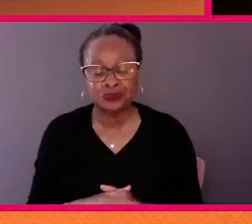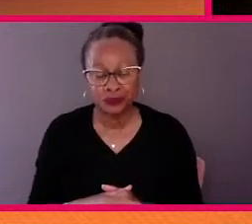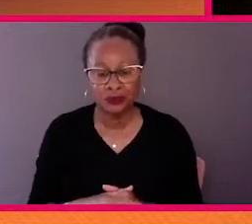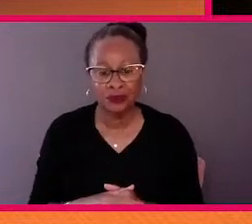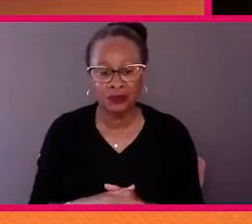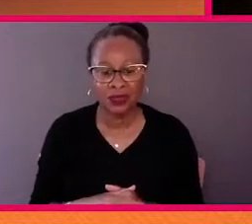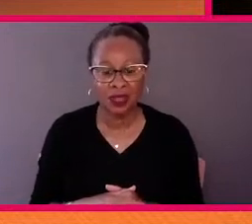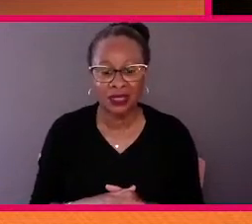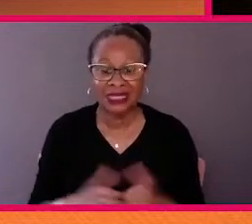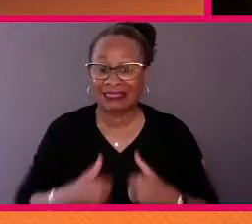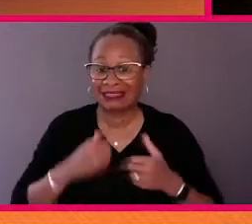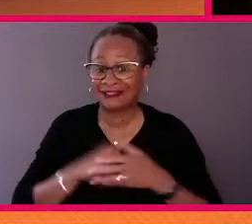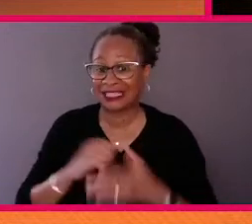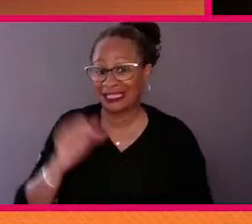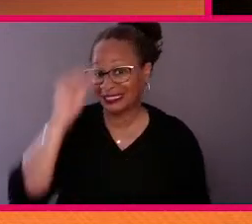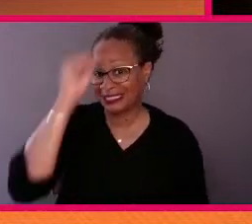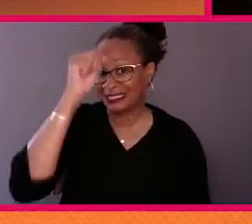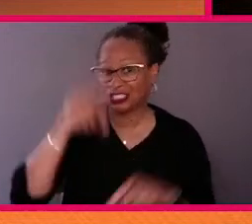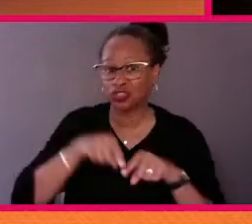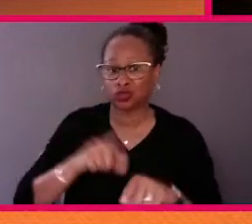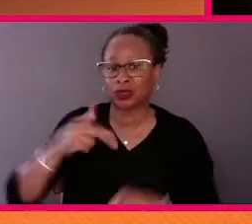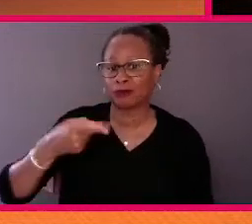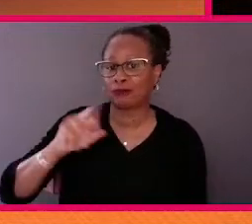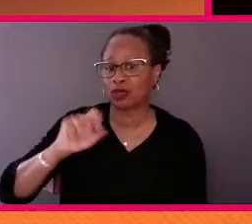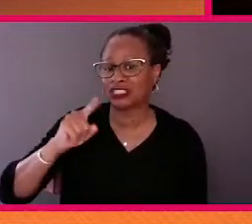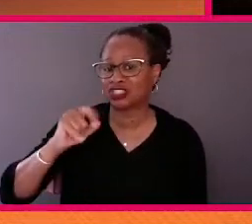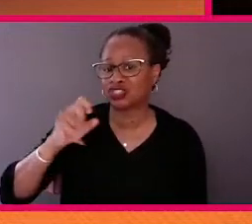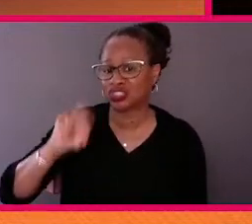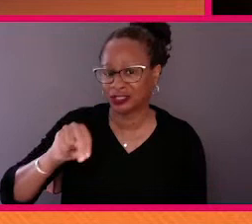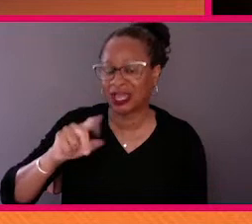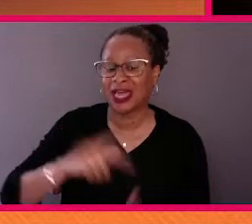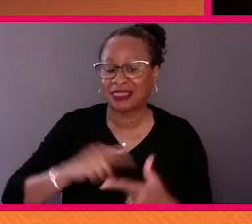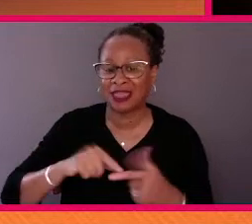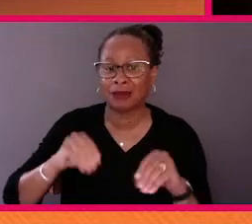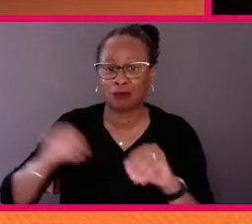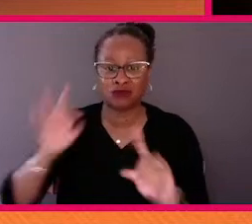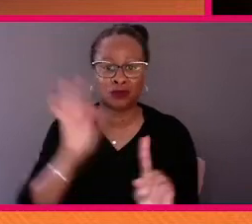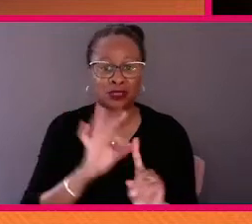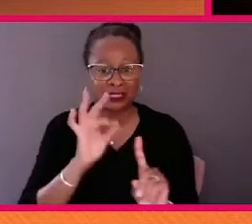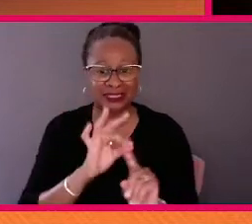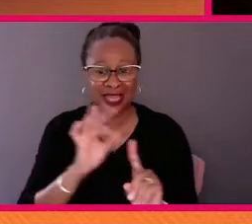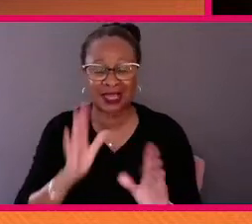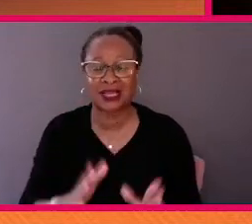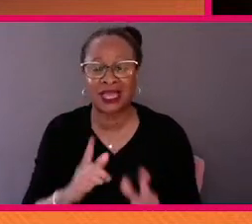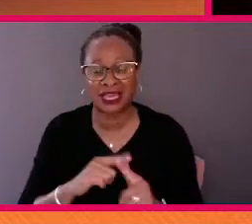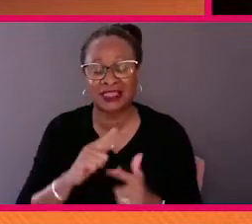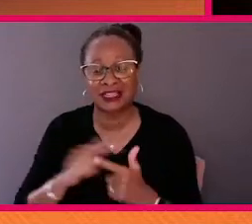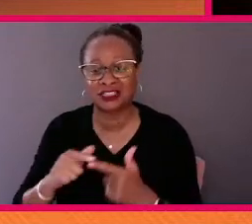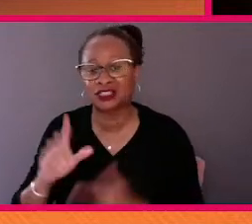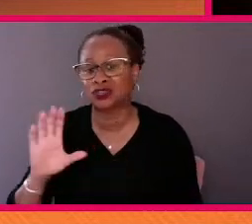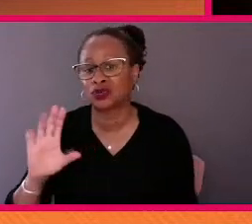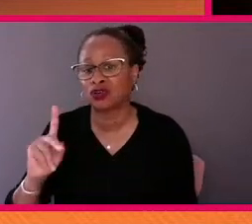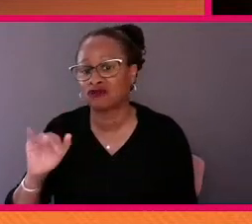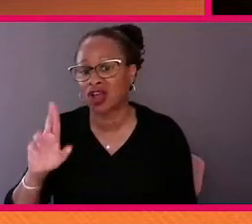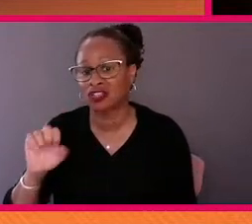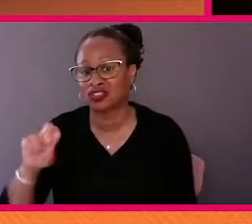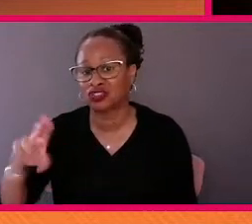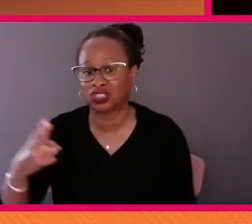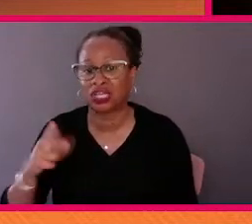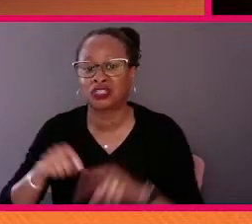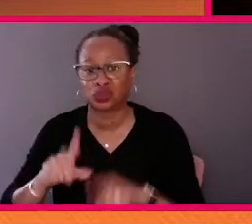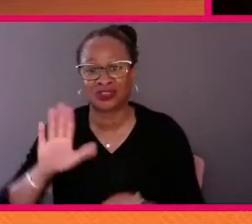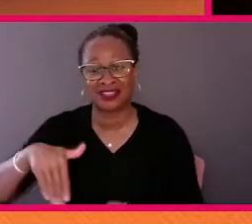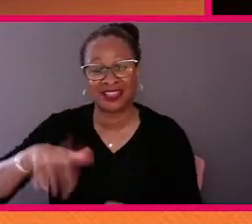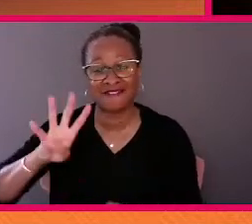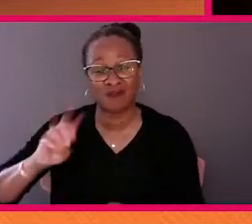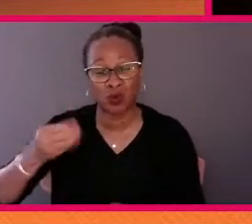lived in India during the partition and then moved up to Pakistan into Karachi in the late 40s, early 50s. And then on my mother's side of